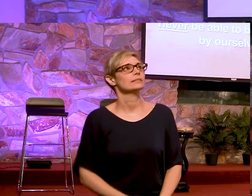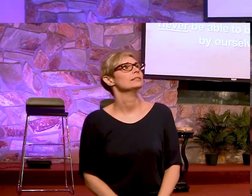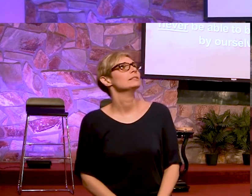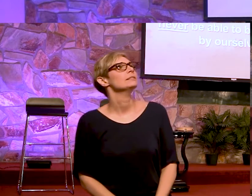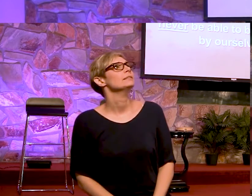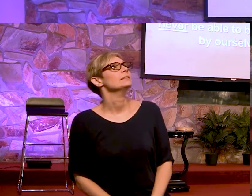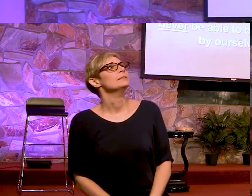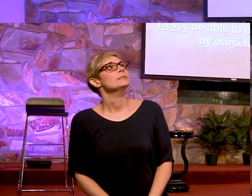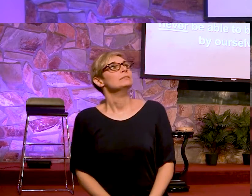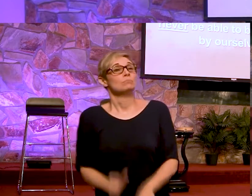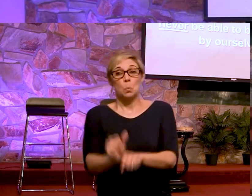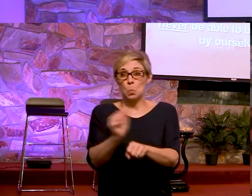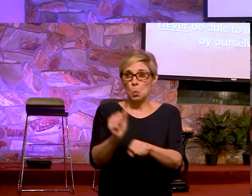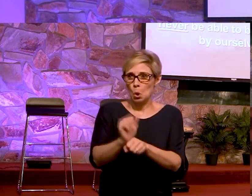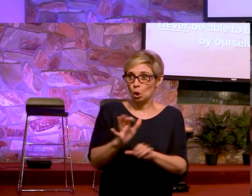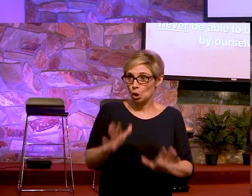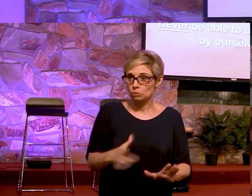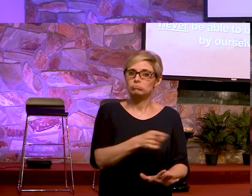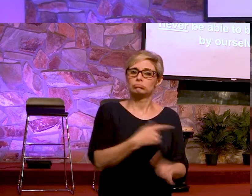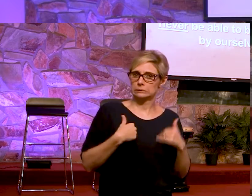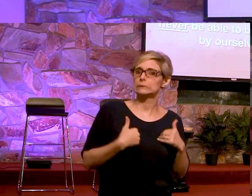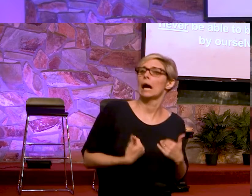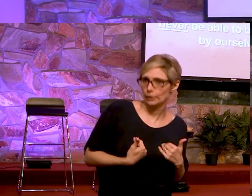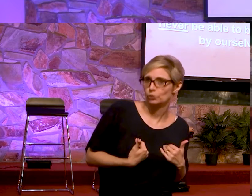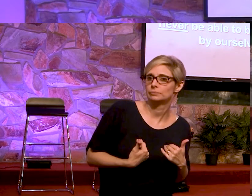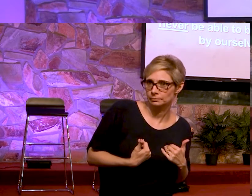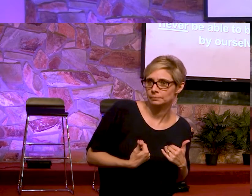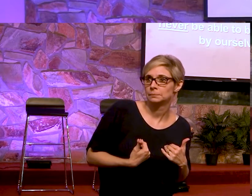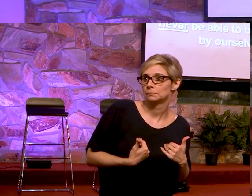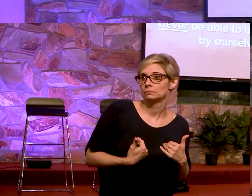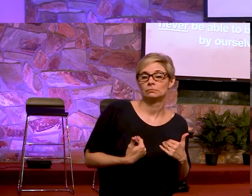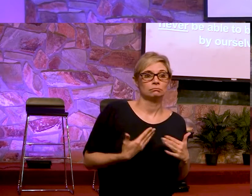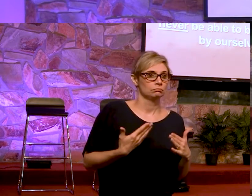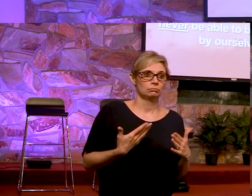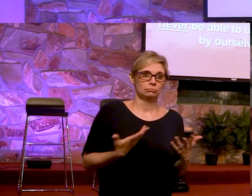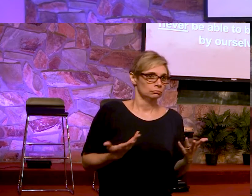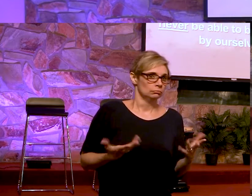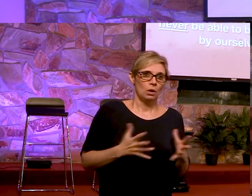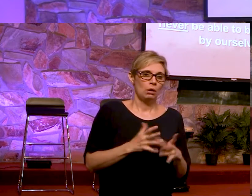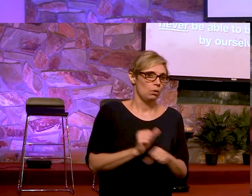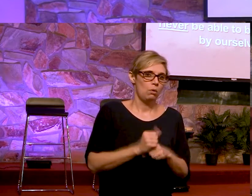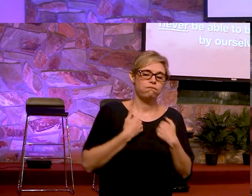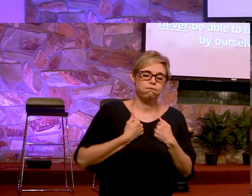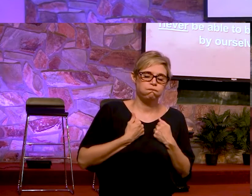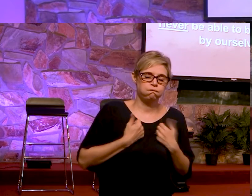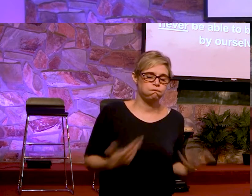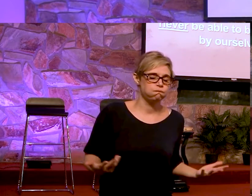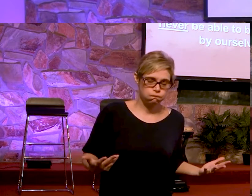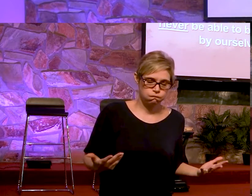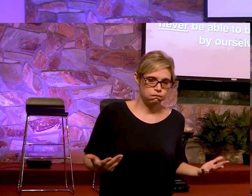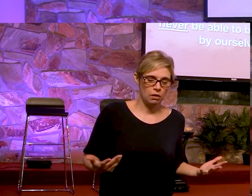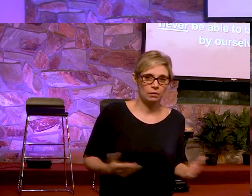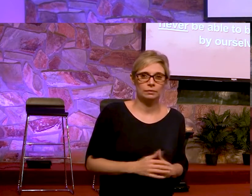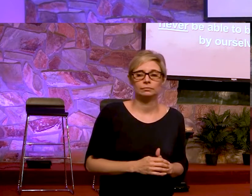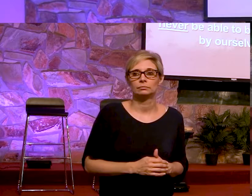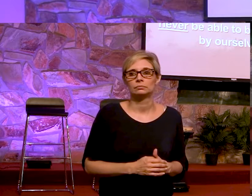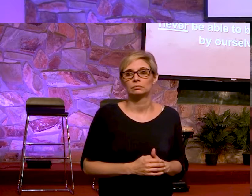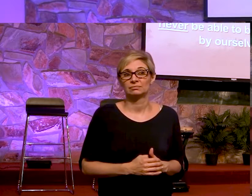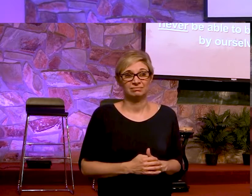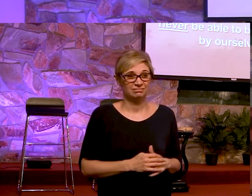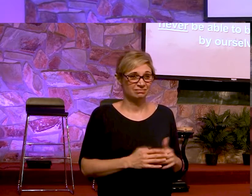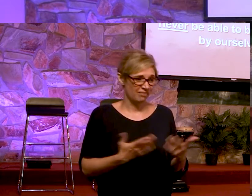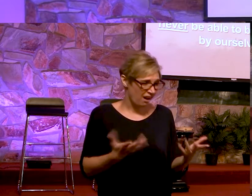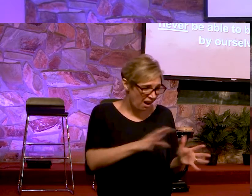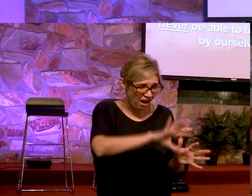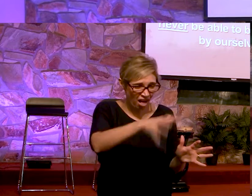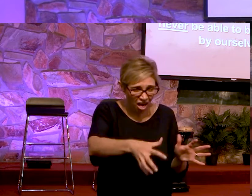The workers are getting tired. They're overworked. They're worn out. And there's so much rubble to